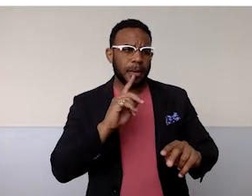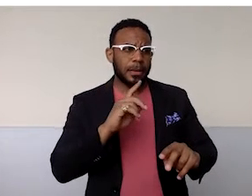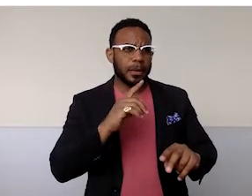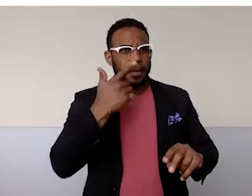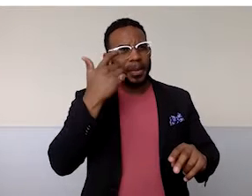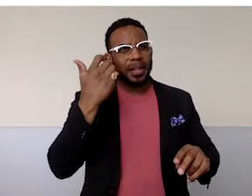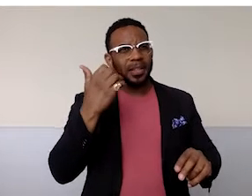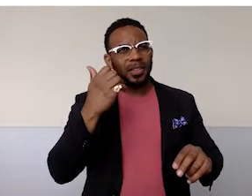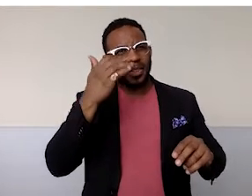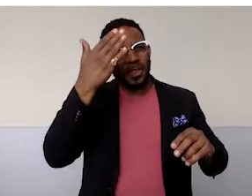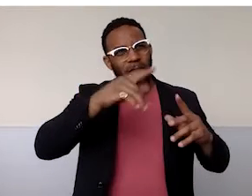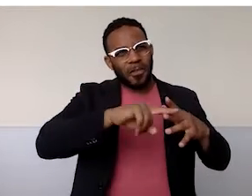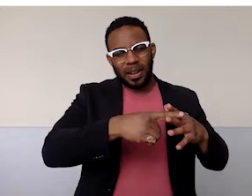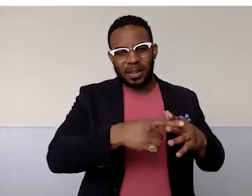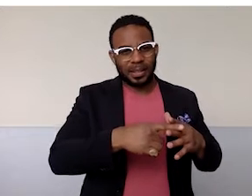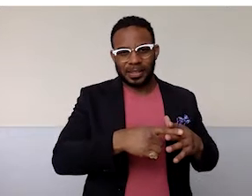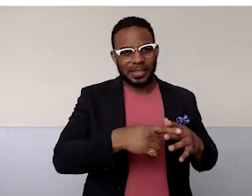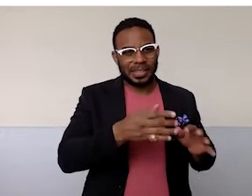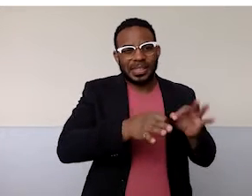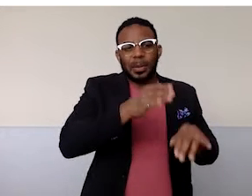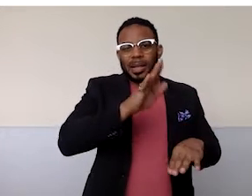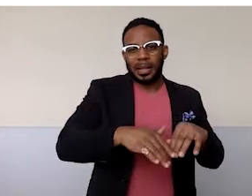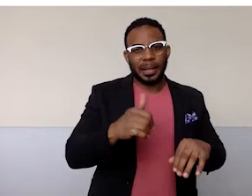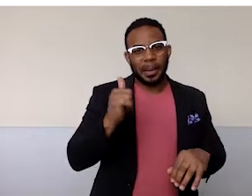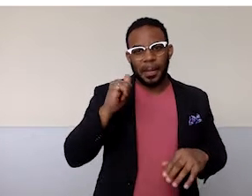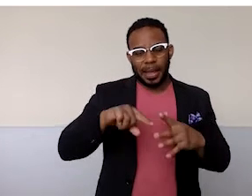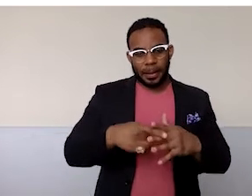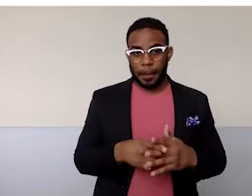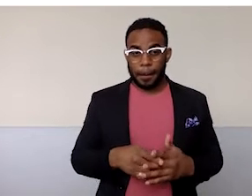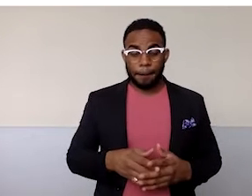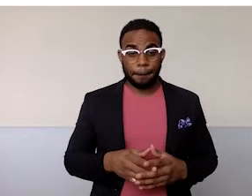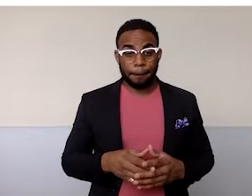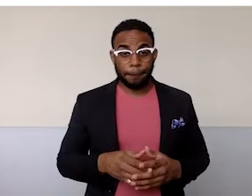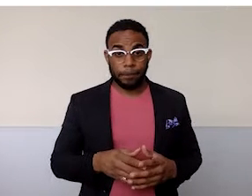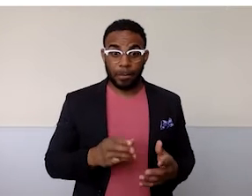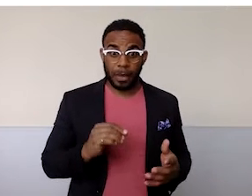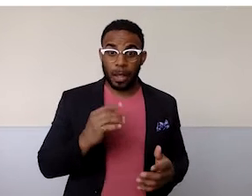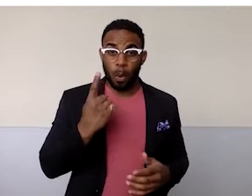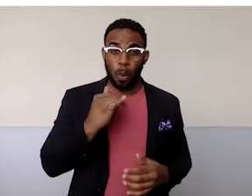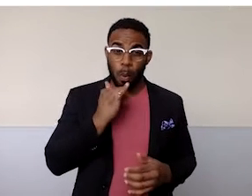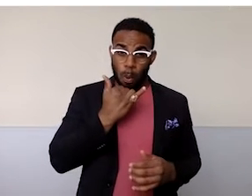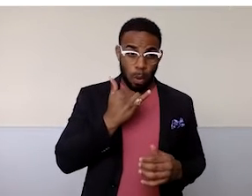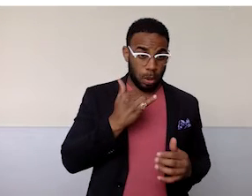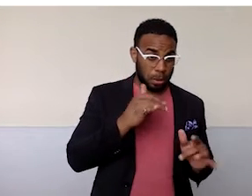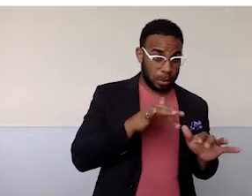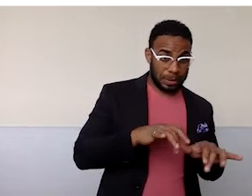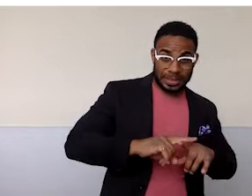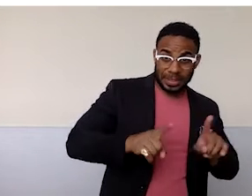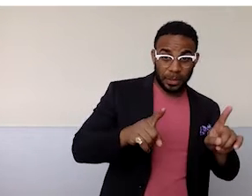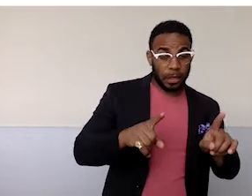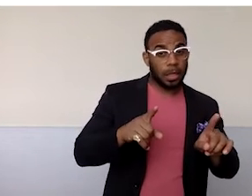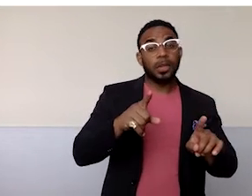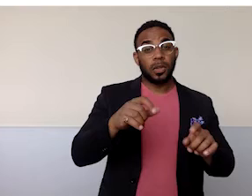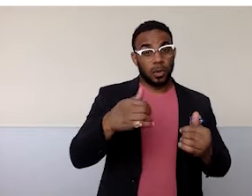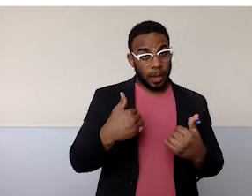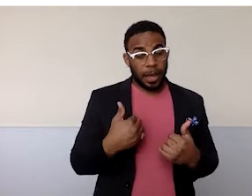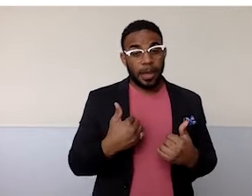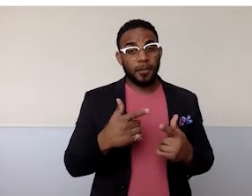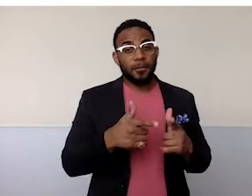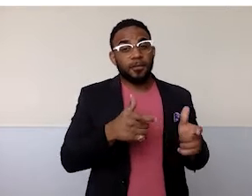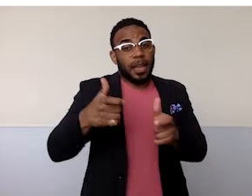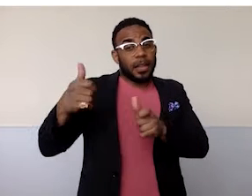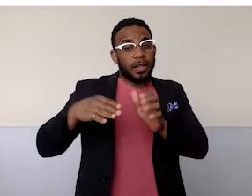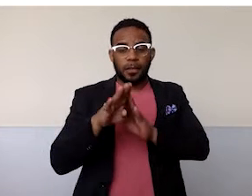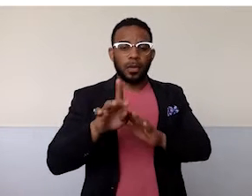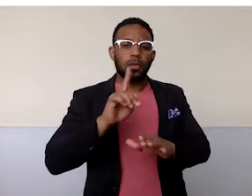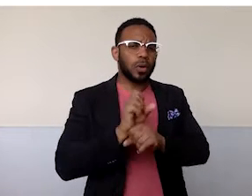because the front end is separated from the back end and they run differently, you have faster